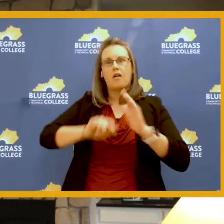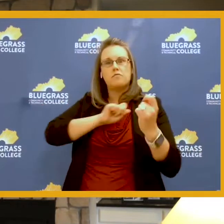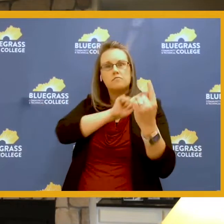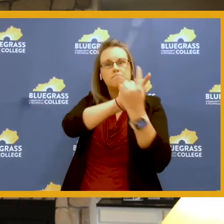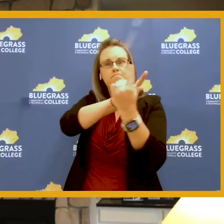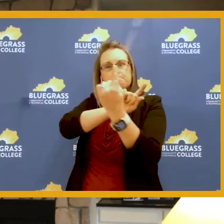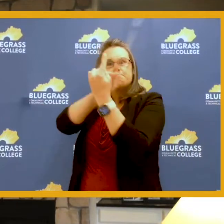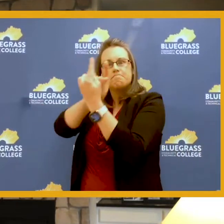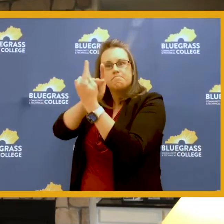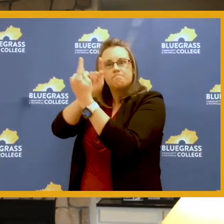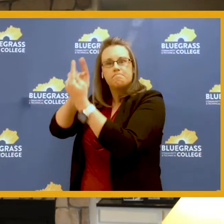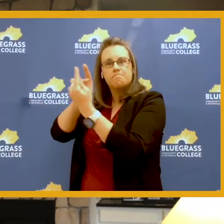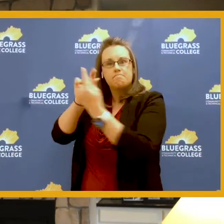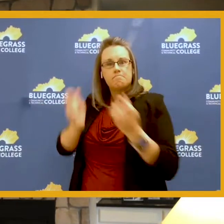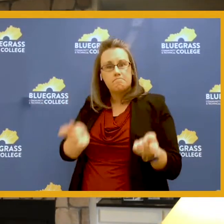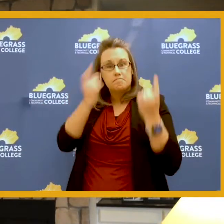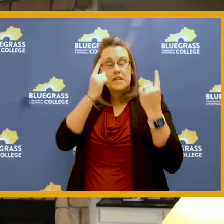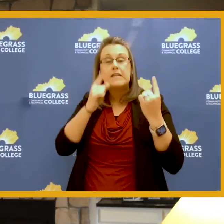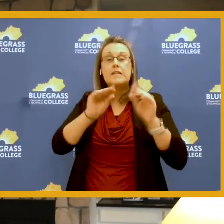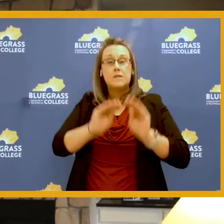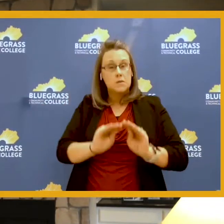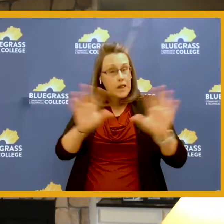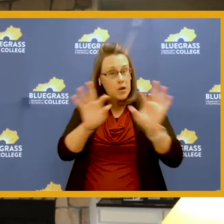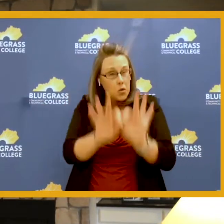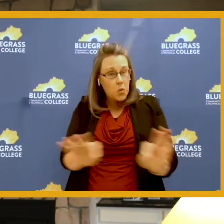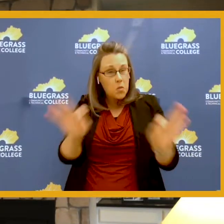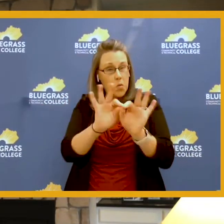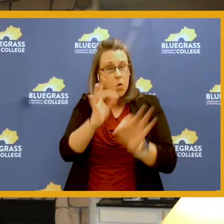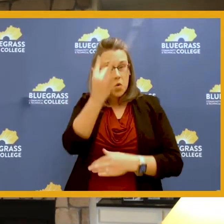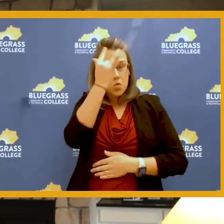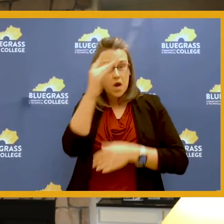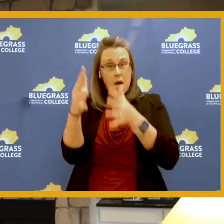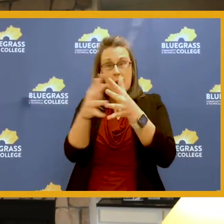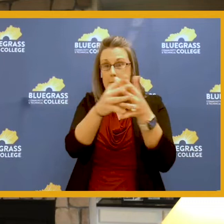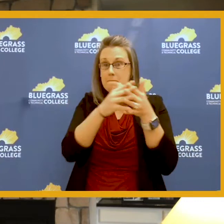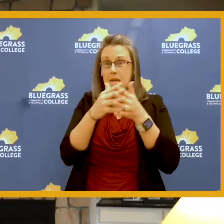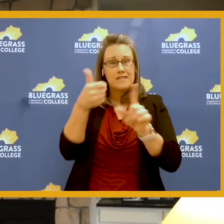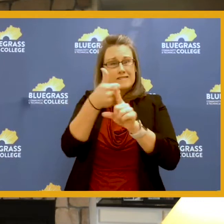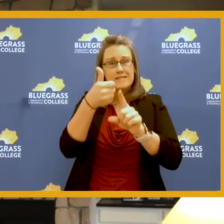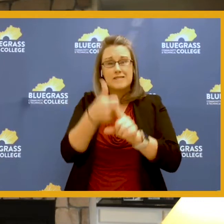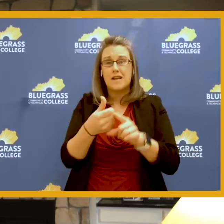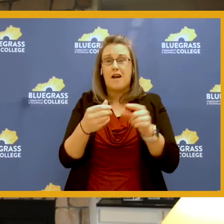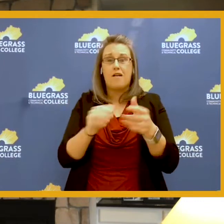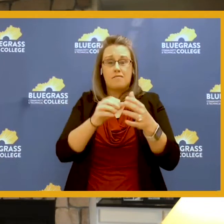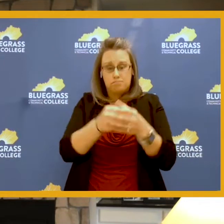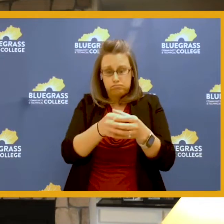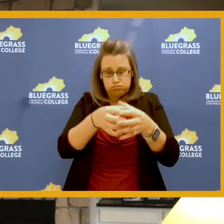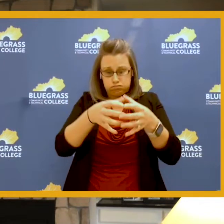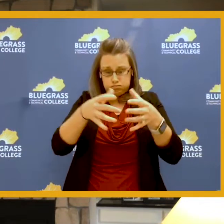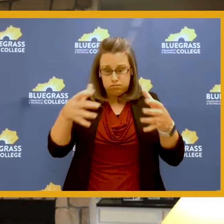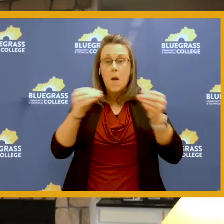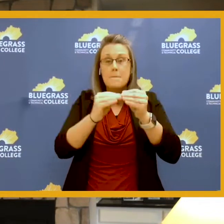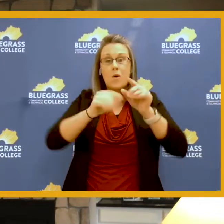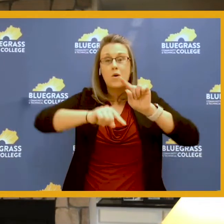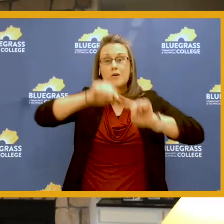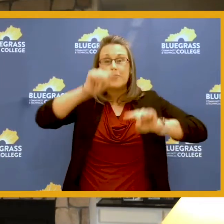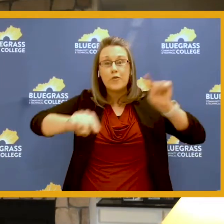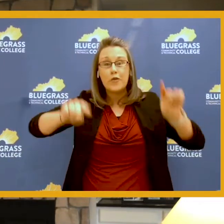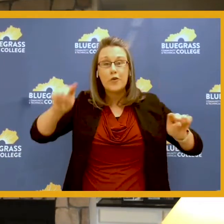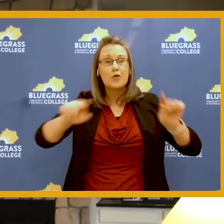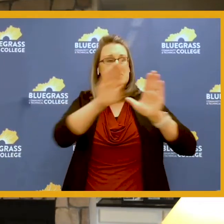backgrounds. Now, this is important. It's clearly important because America is growing more diverse with each passing